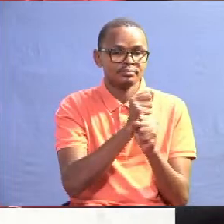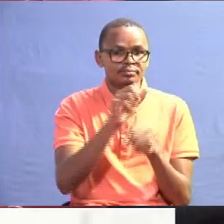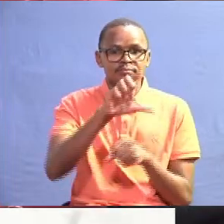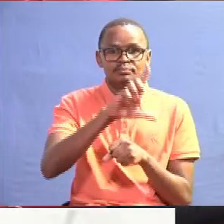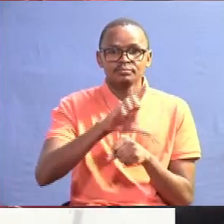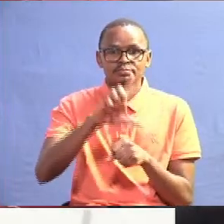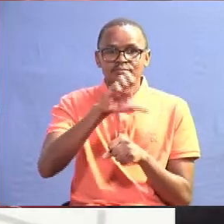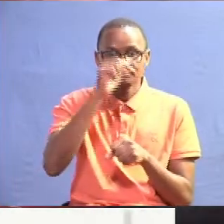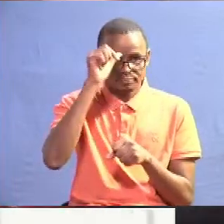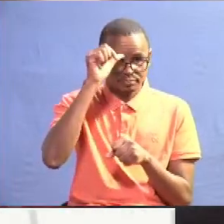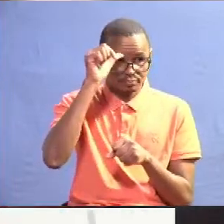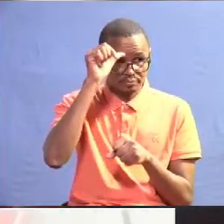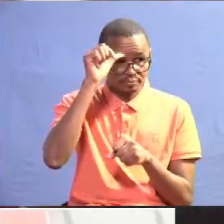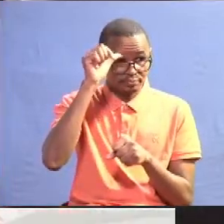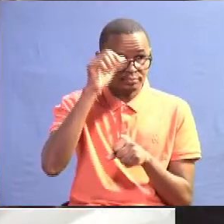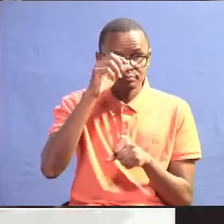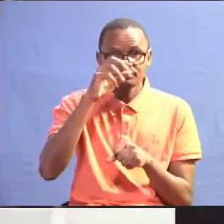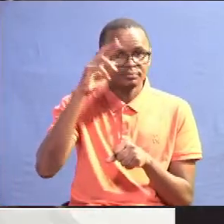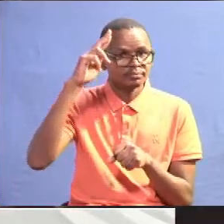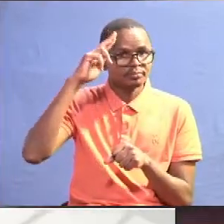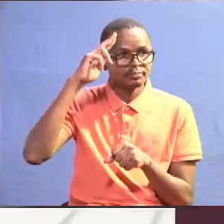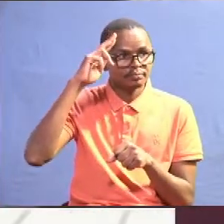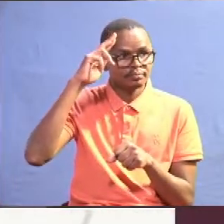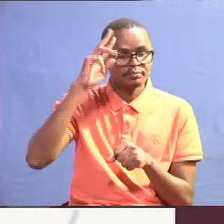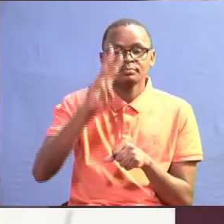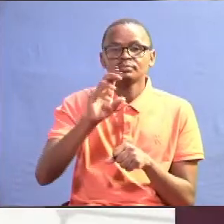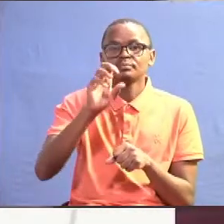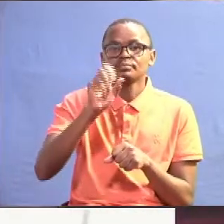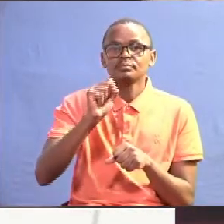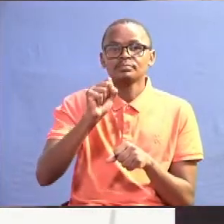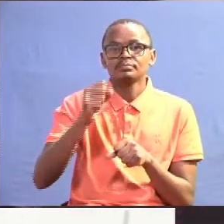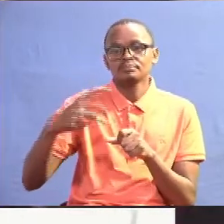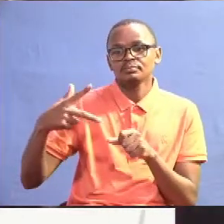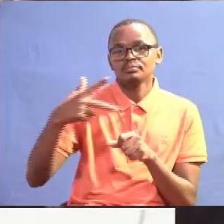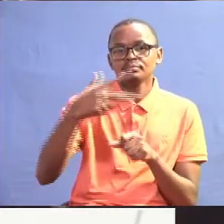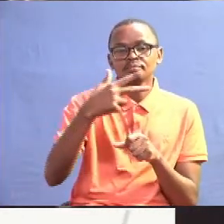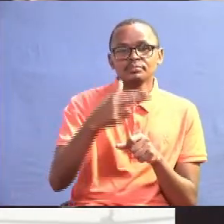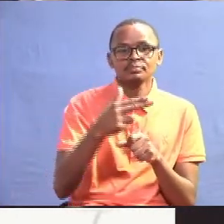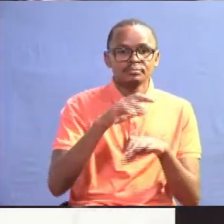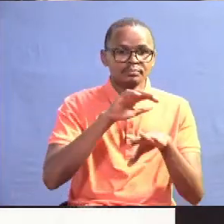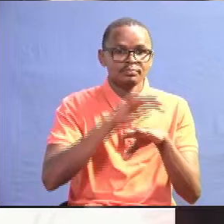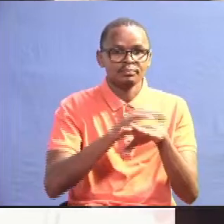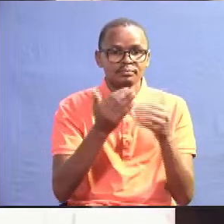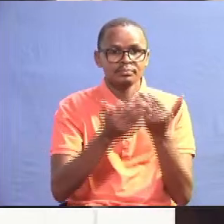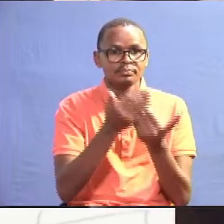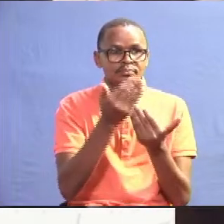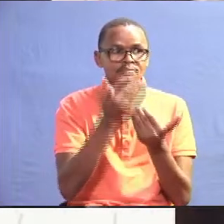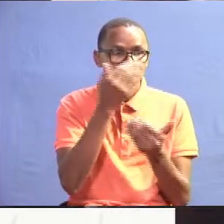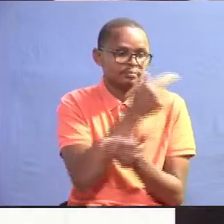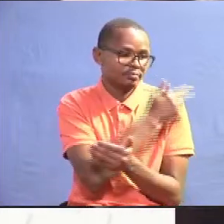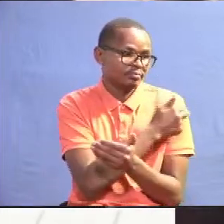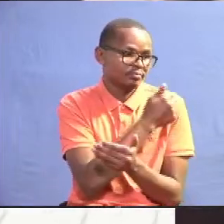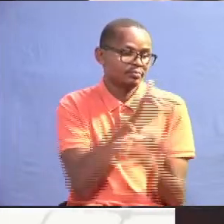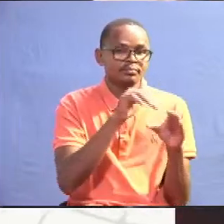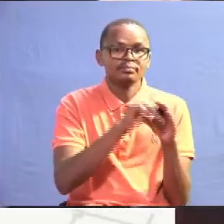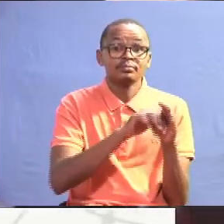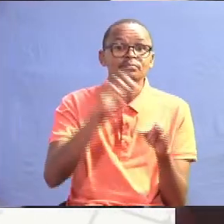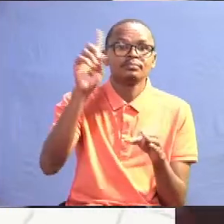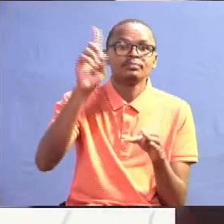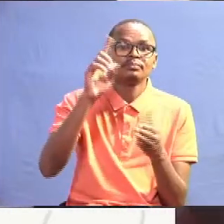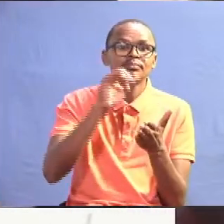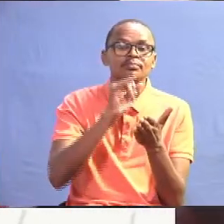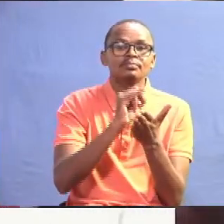other locals. The police officer whose arm was chopped is recuperating in hospital in Nairobi. That